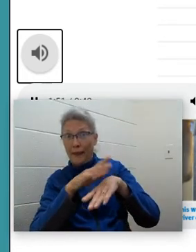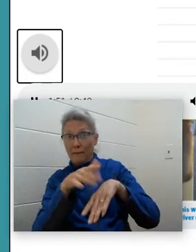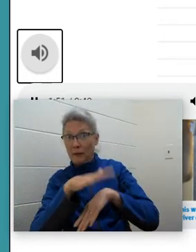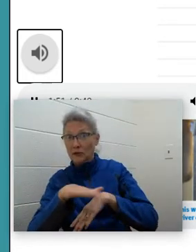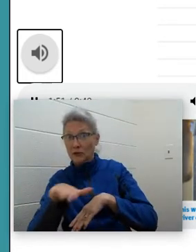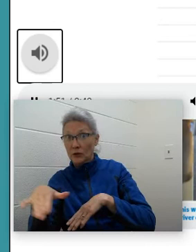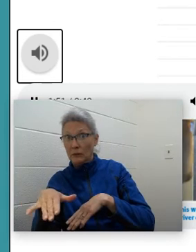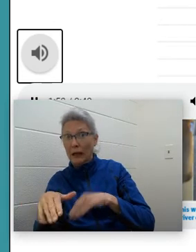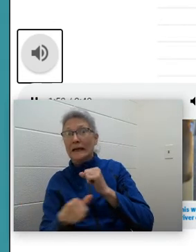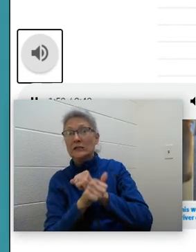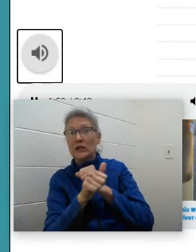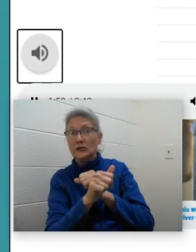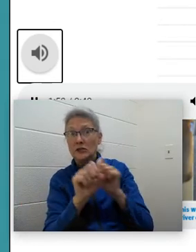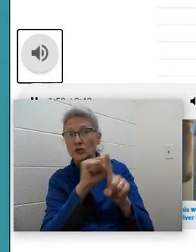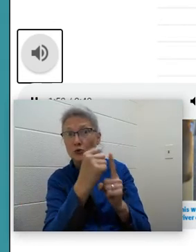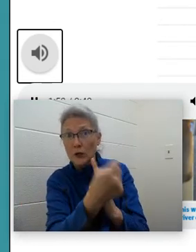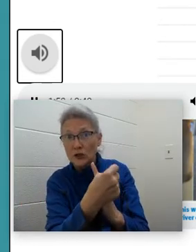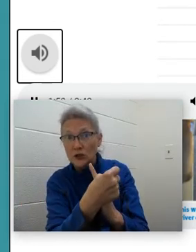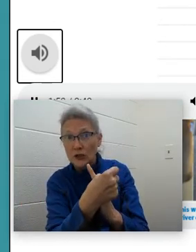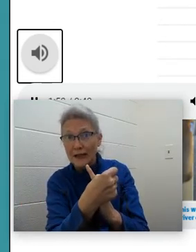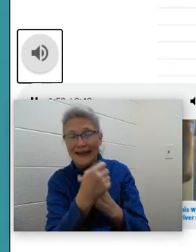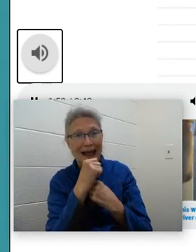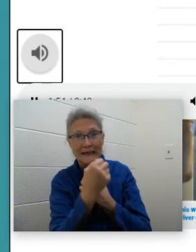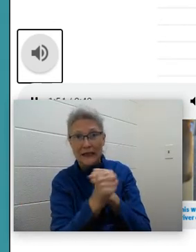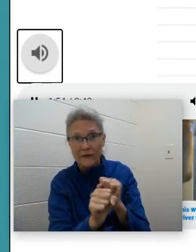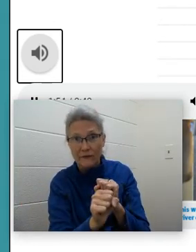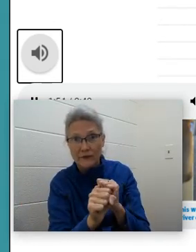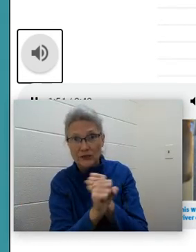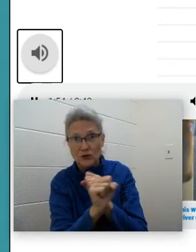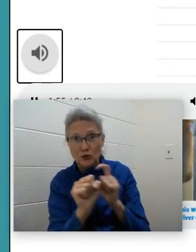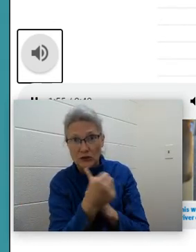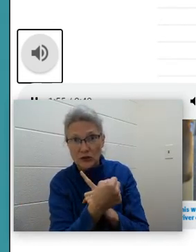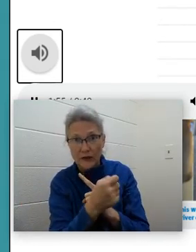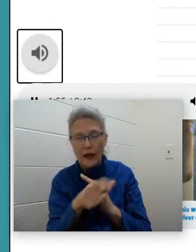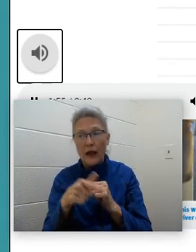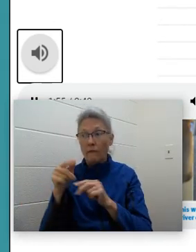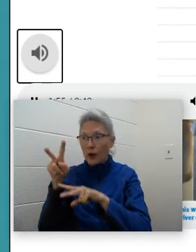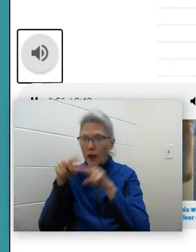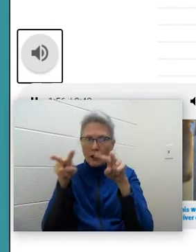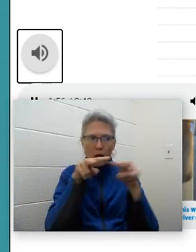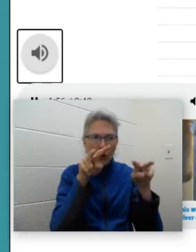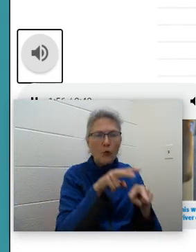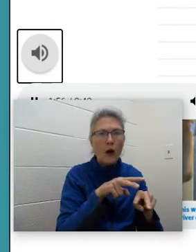danger. Everyone can then work together to locate and return the child to safety.